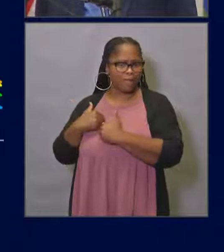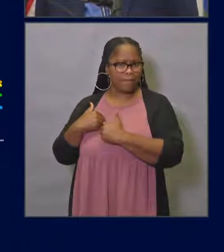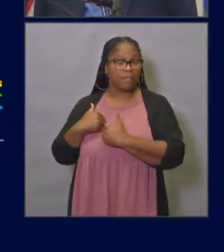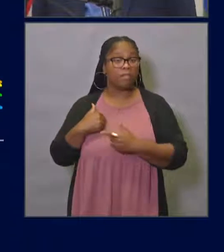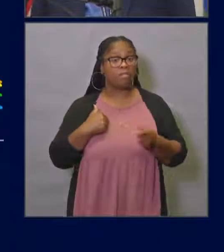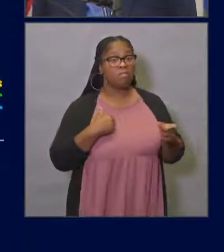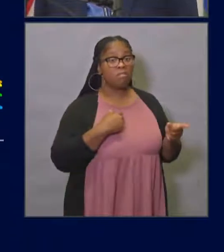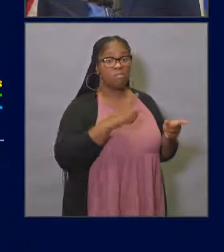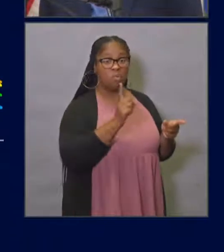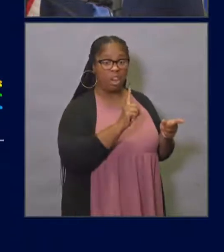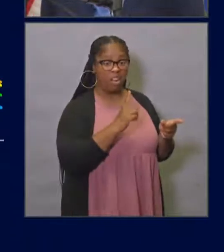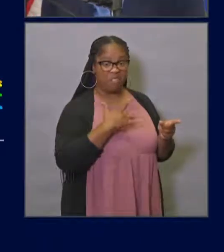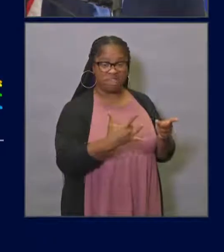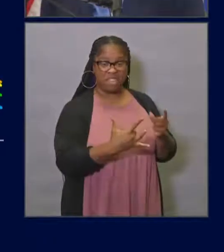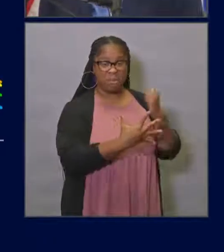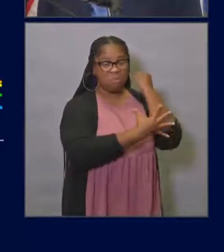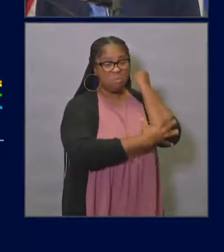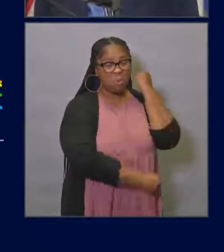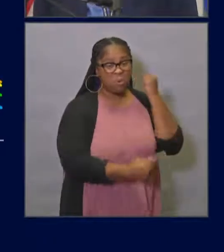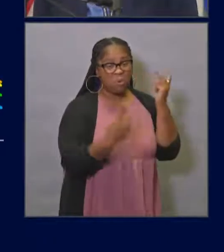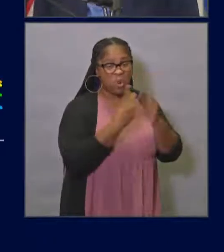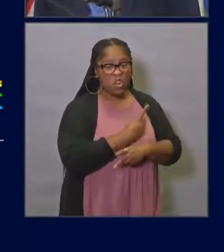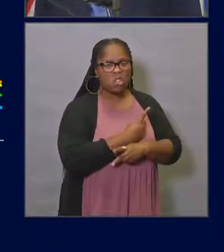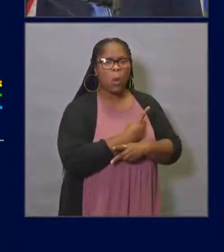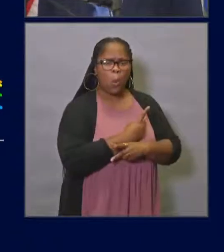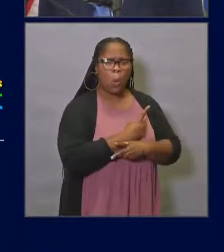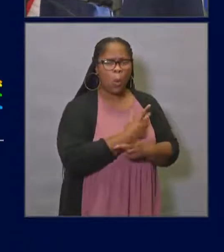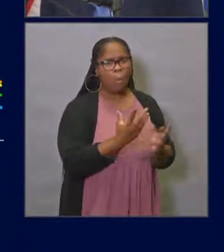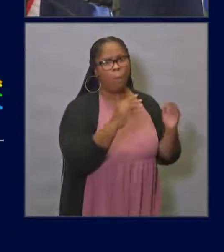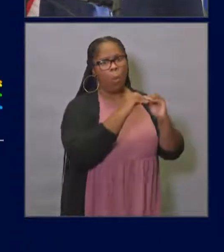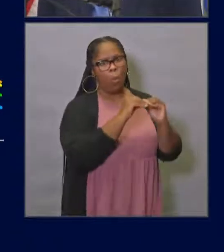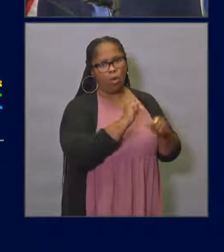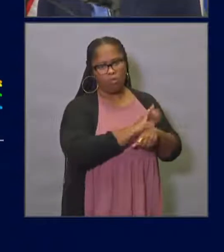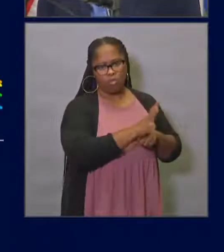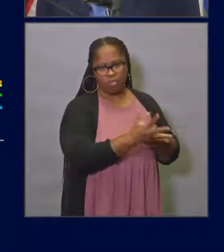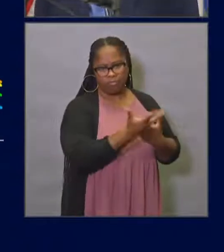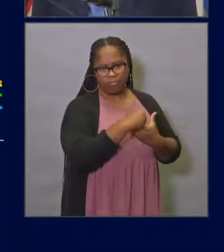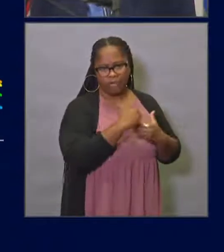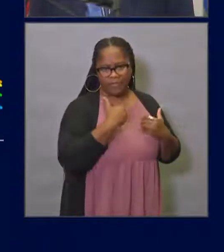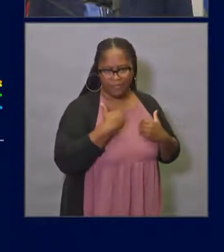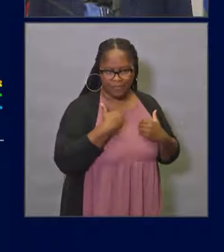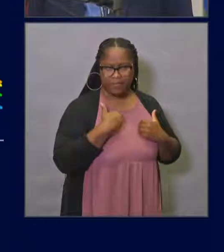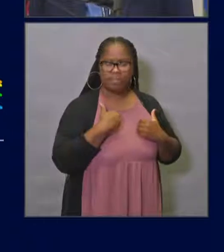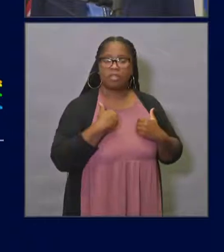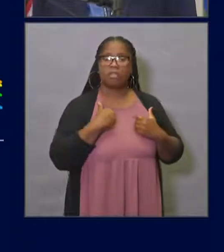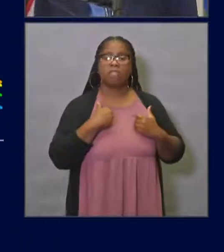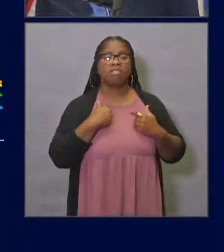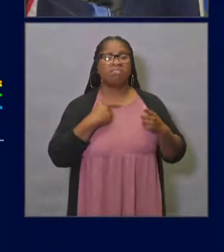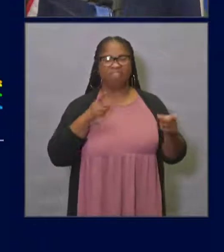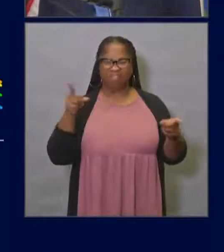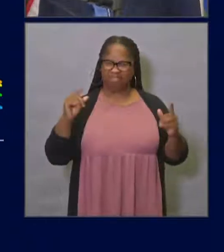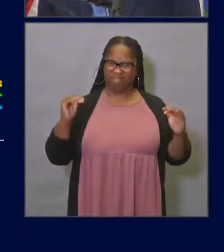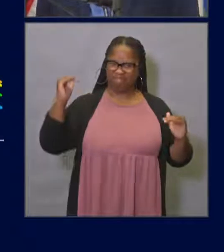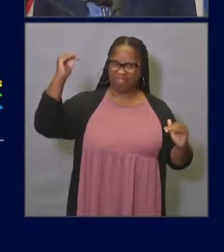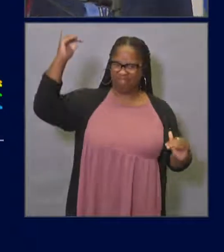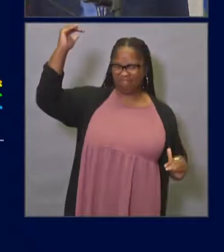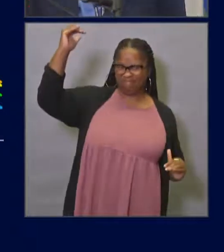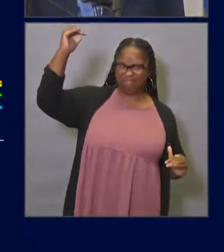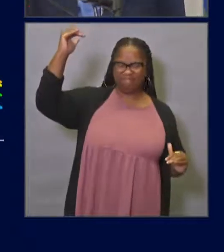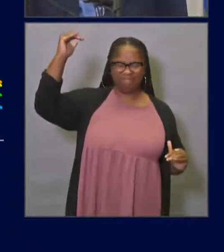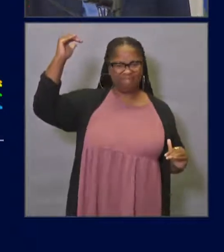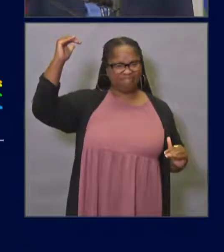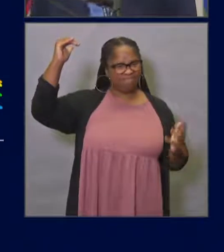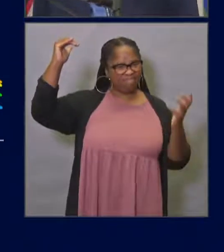see decreases in case rates across all communities, the gaps between communities with the fewest resources and communities with the